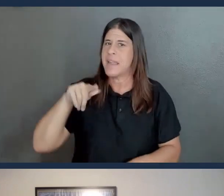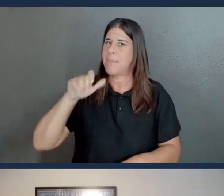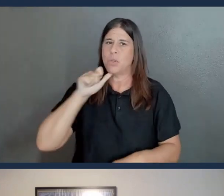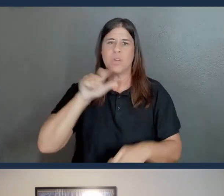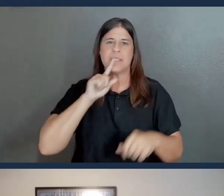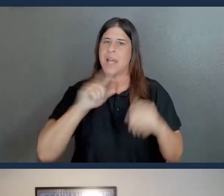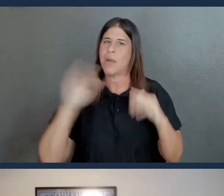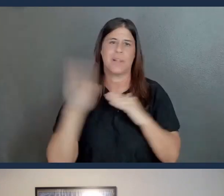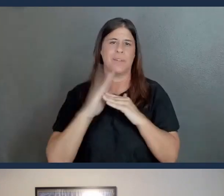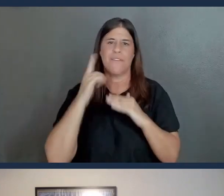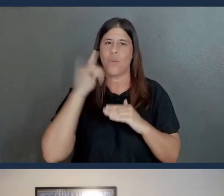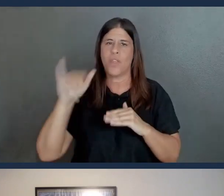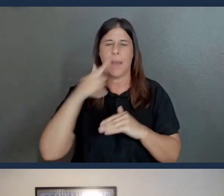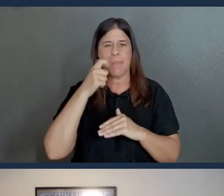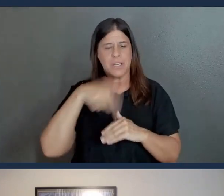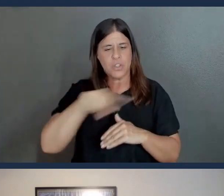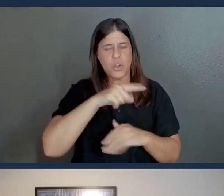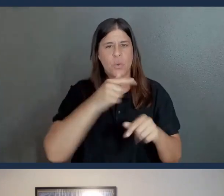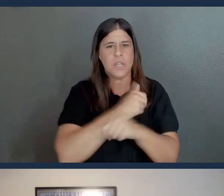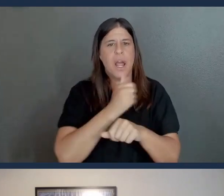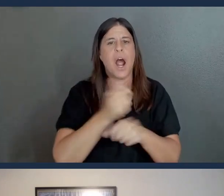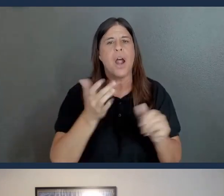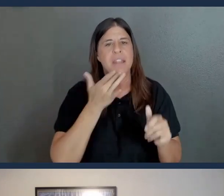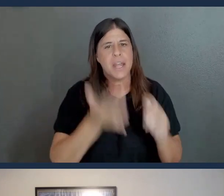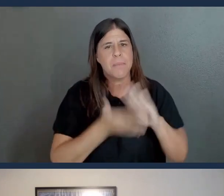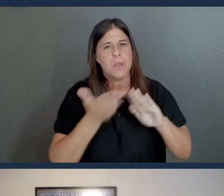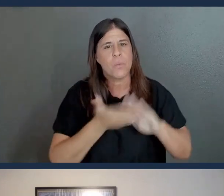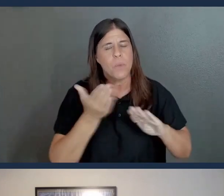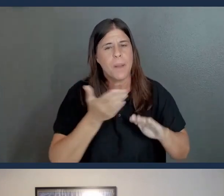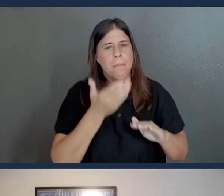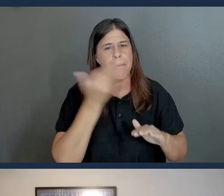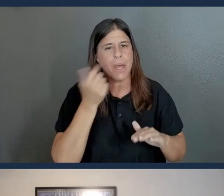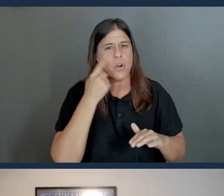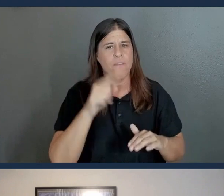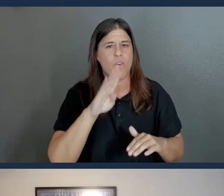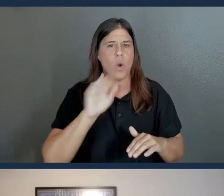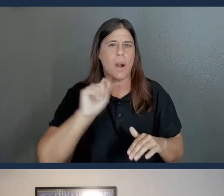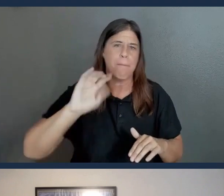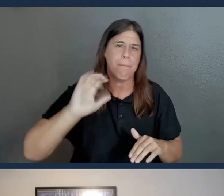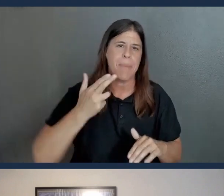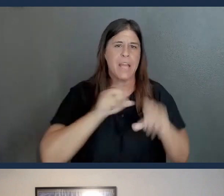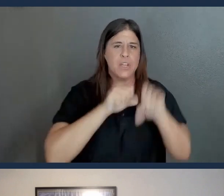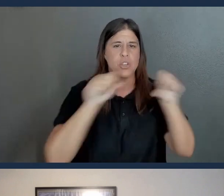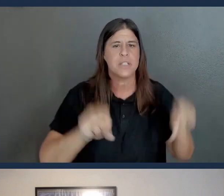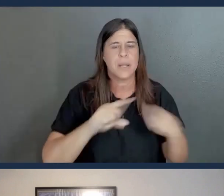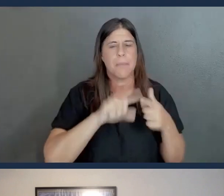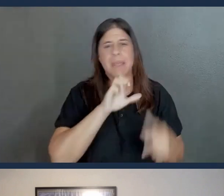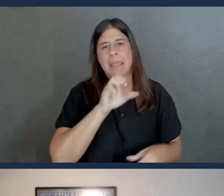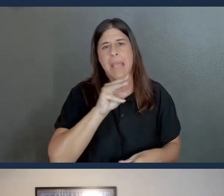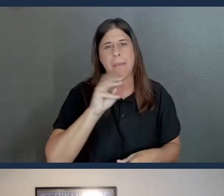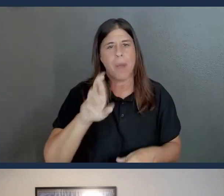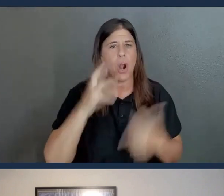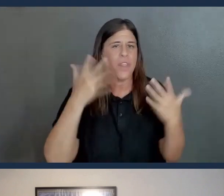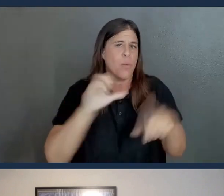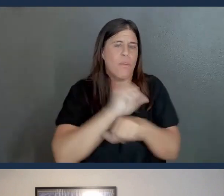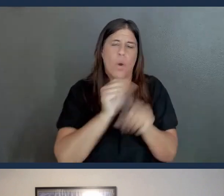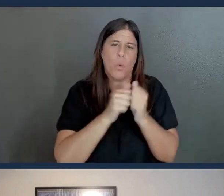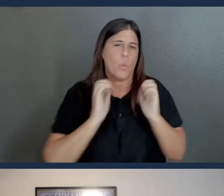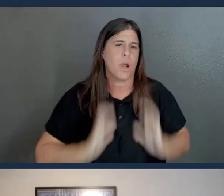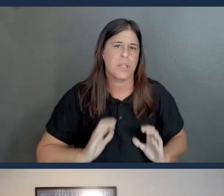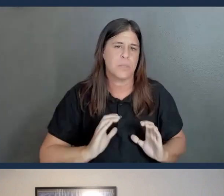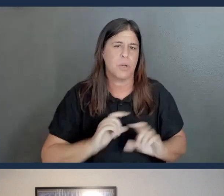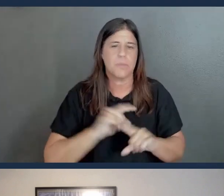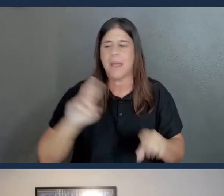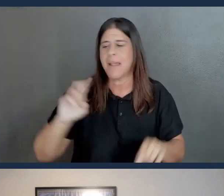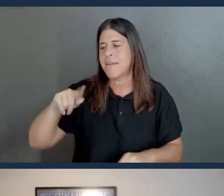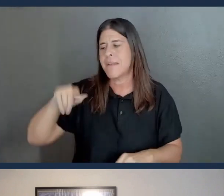for, because those sorts of algorithms are usually better run in something like a batch system, maybe something like an EMR that we've worked with customers on. Neptune